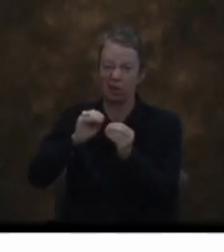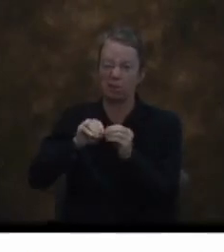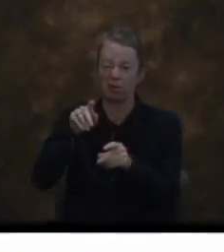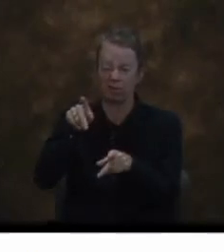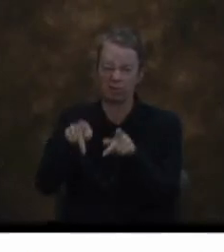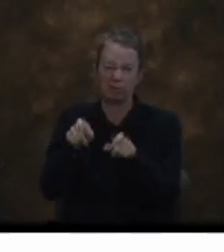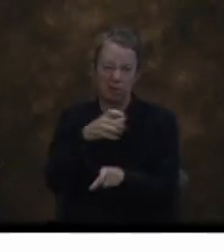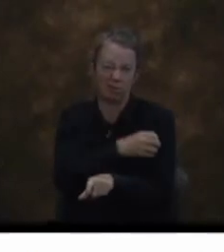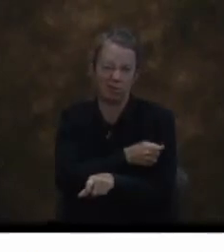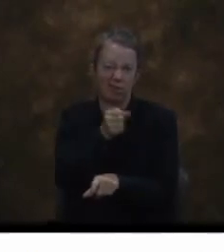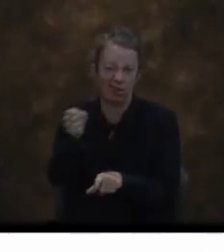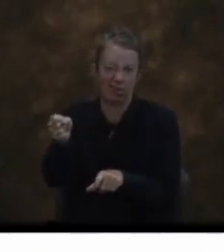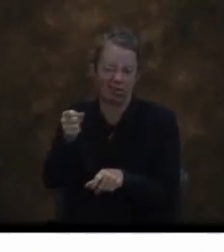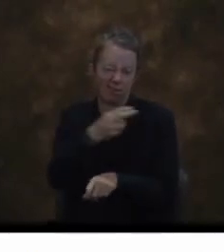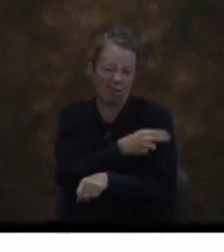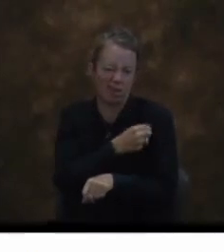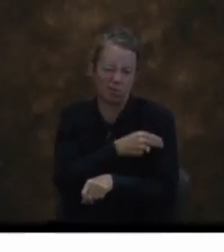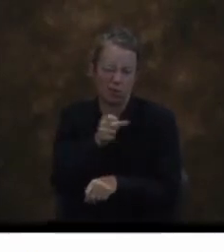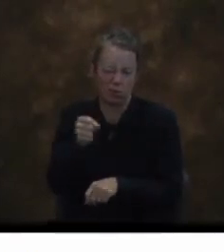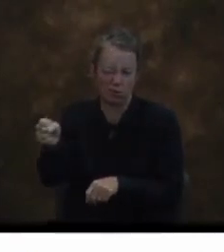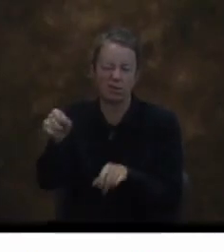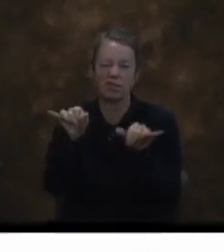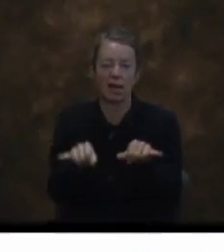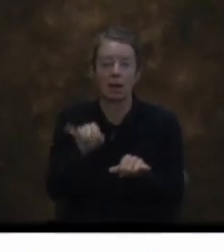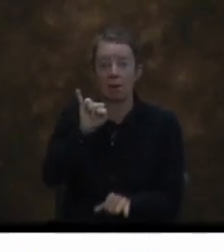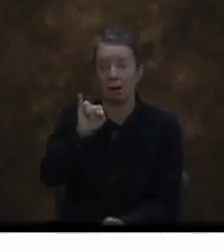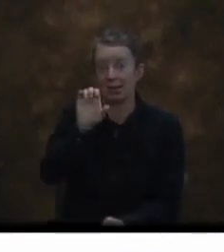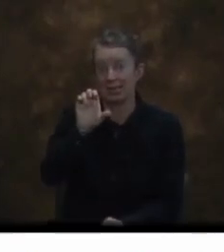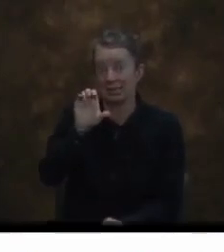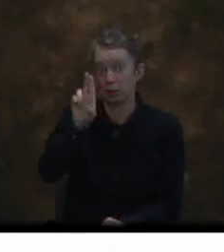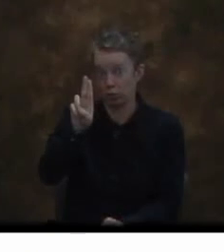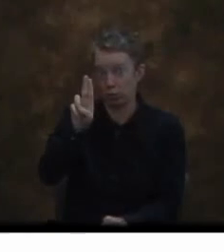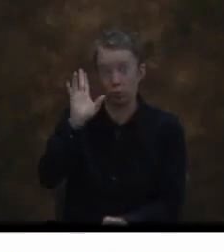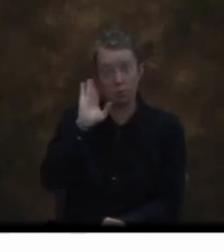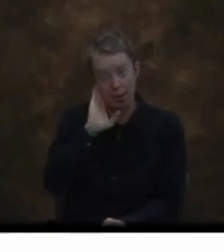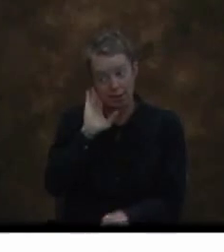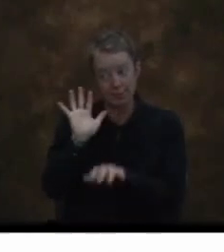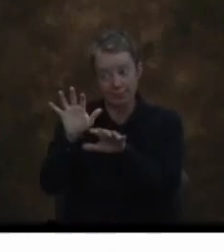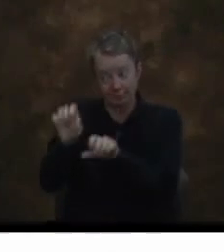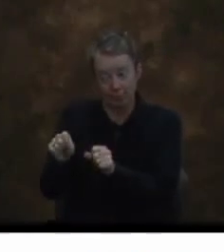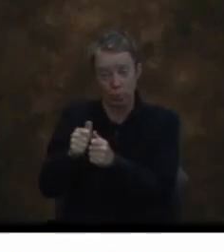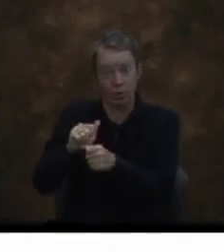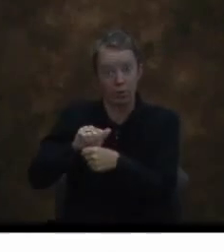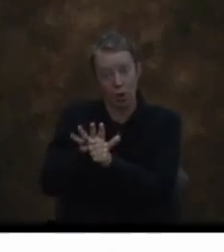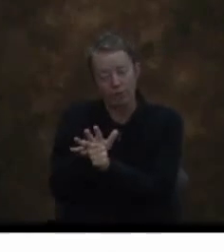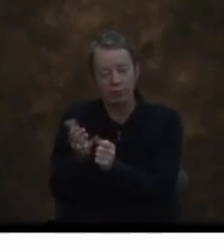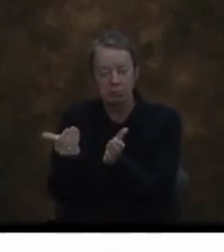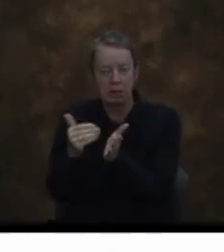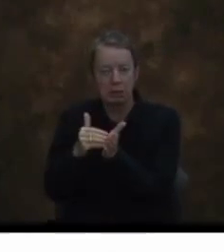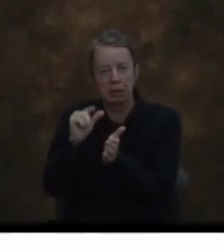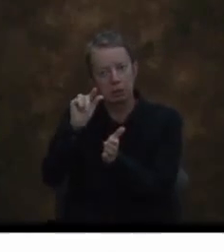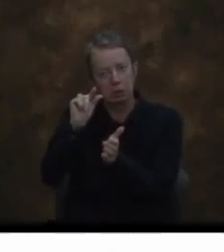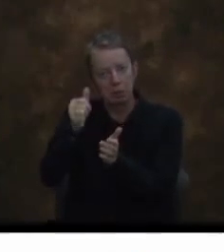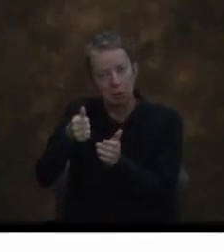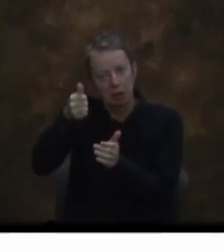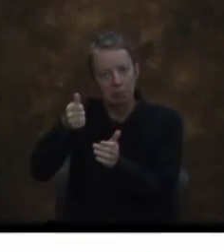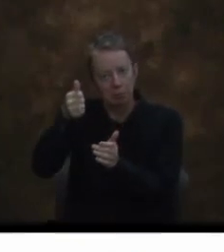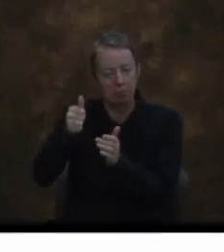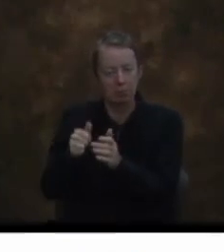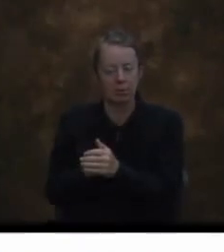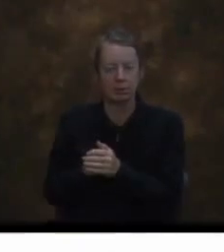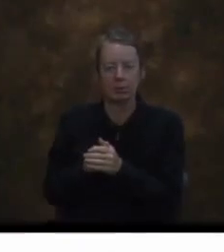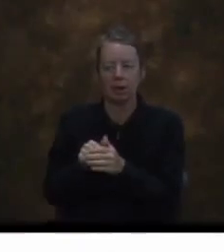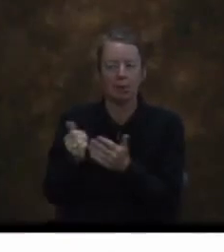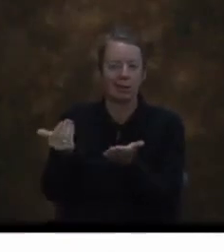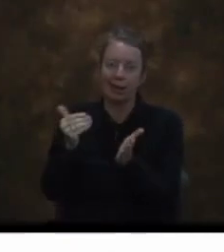percent ICU beds occupied by COVID. We did see that increase just a little, but again, very high